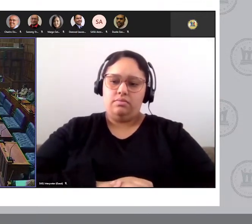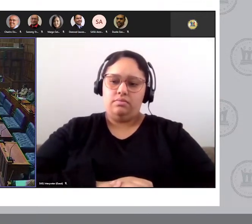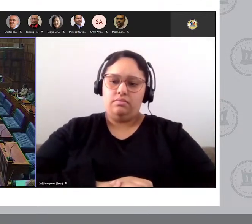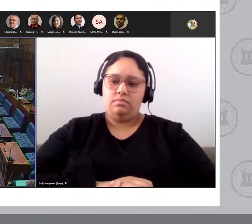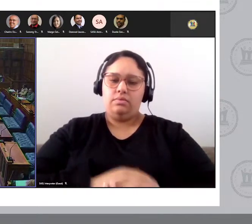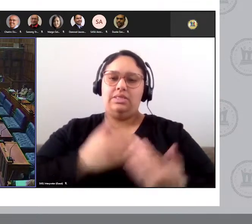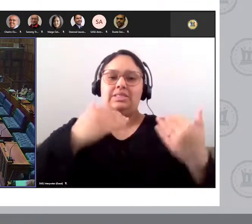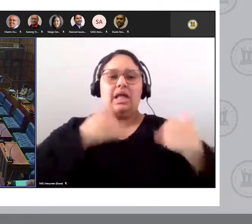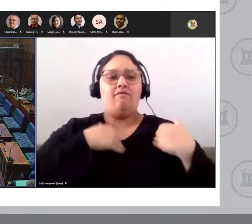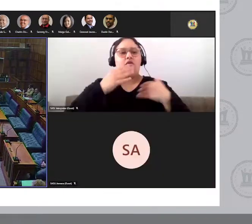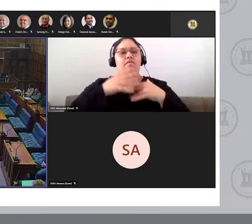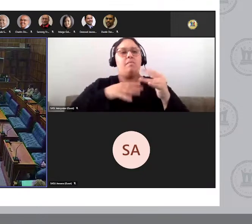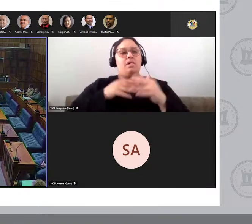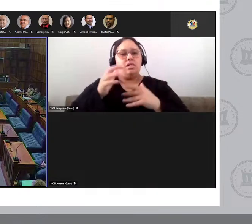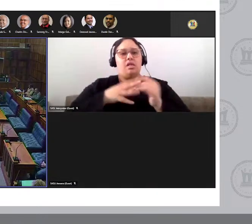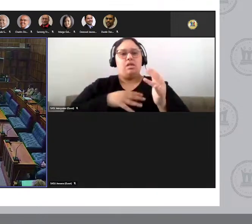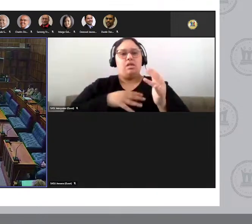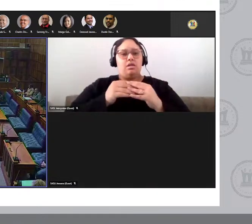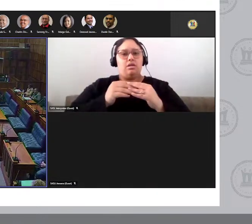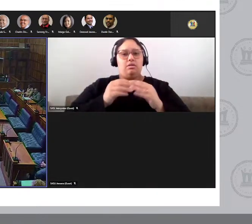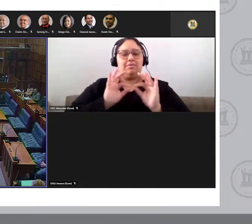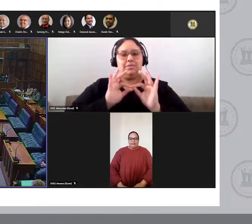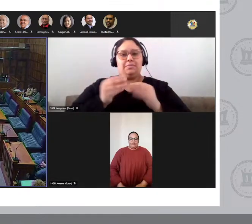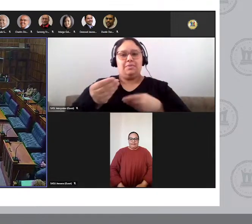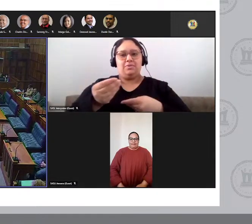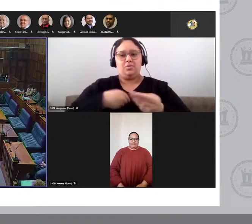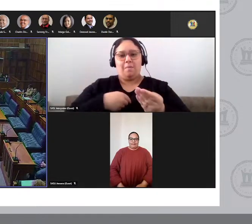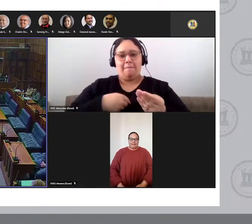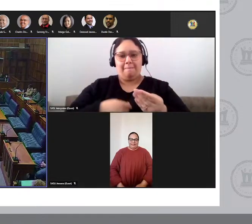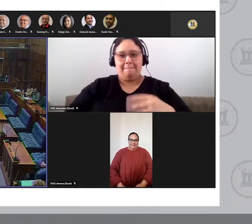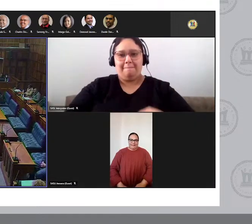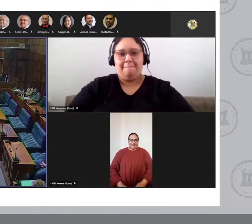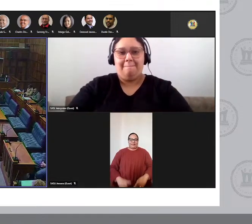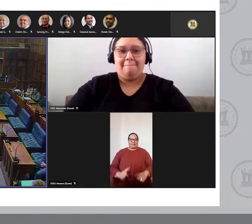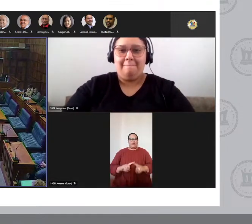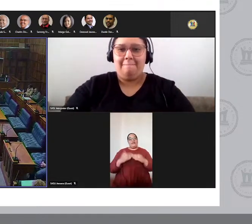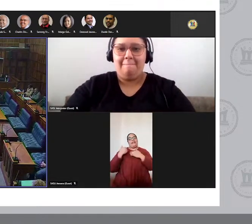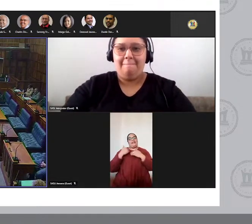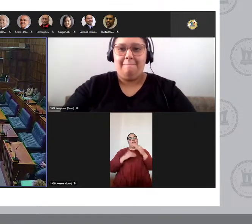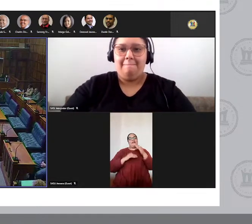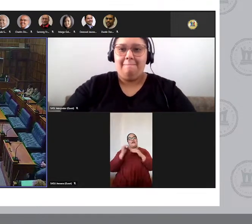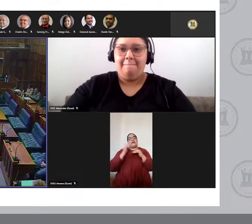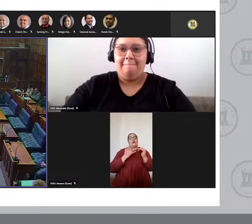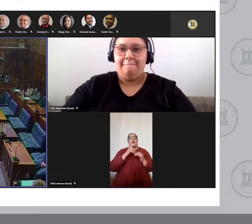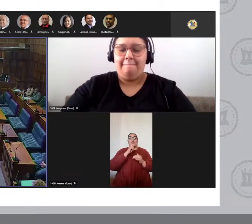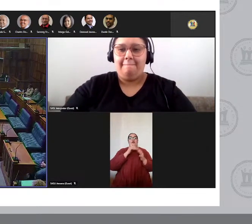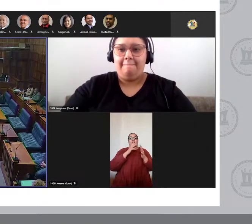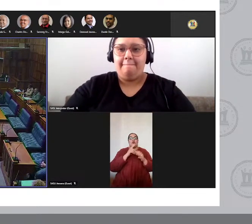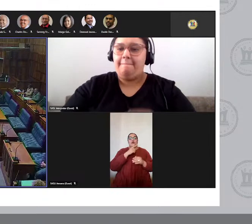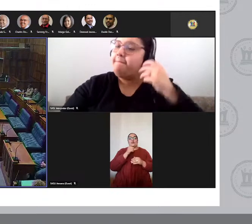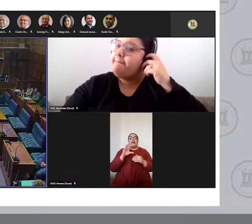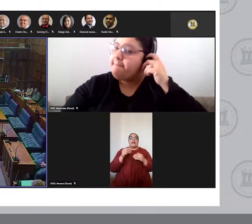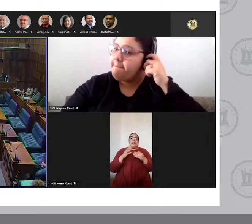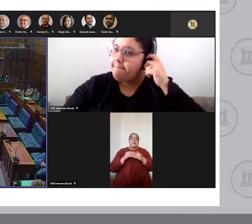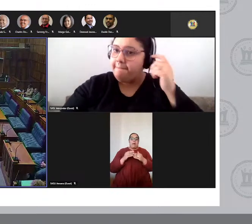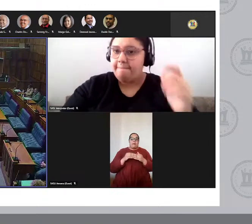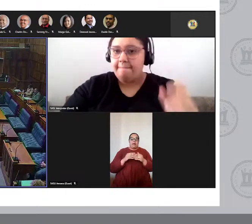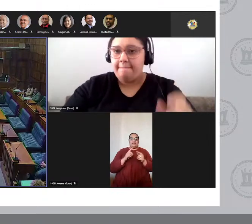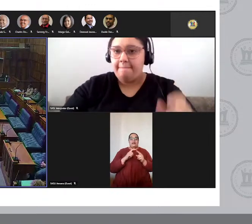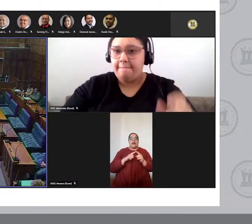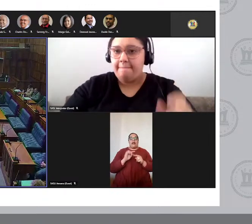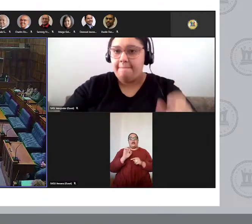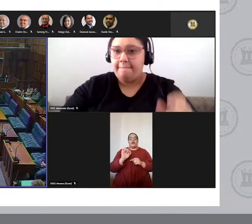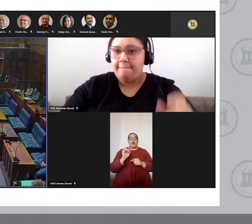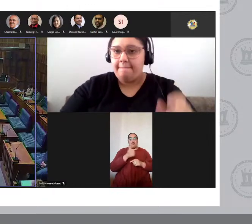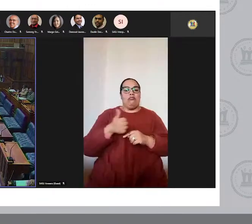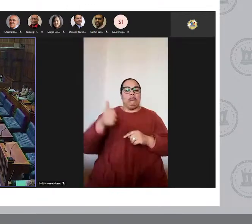safety of the building take precedence to the safety of the users, which are the members and the officials